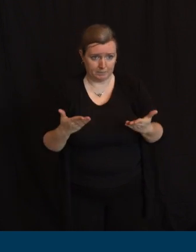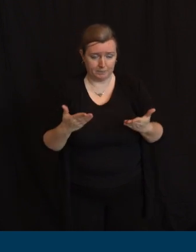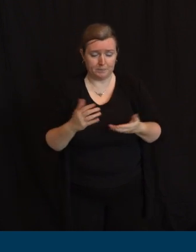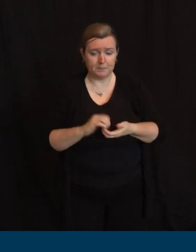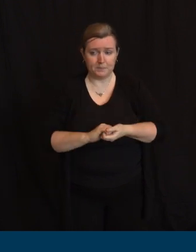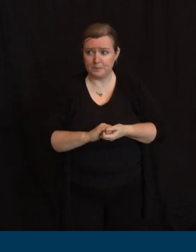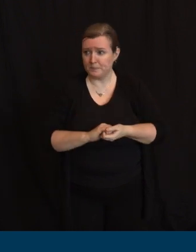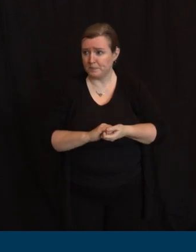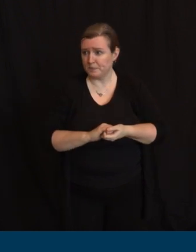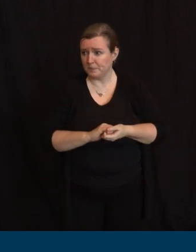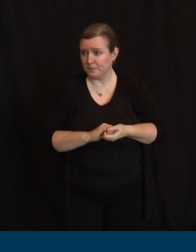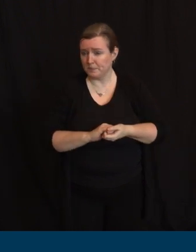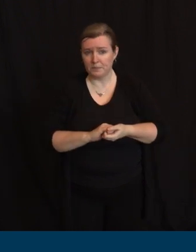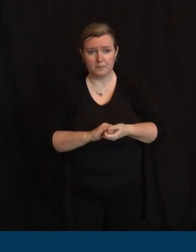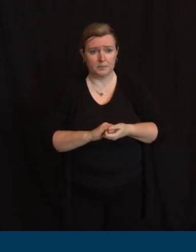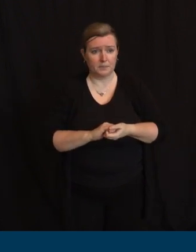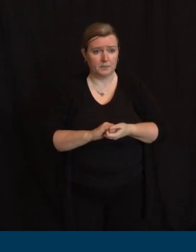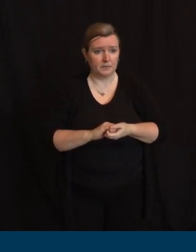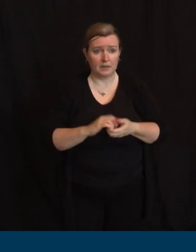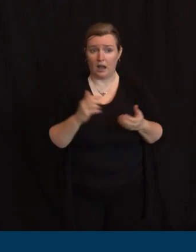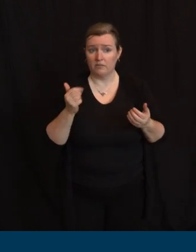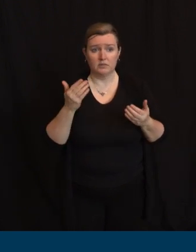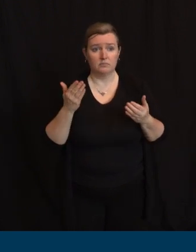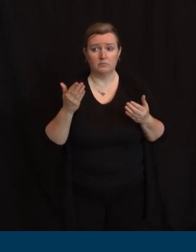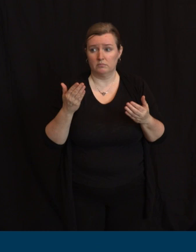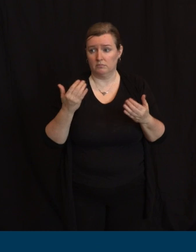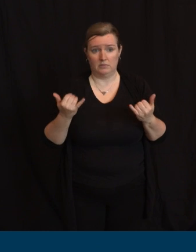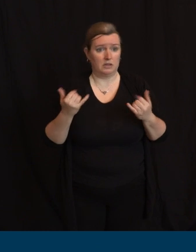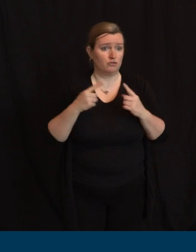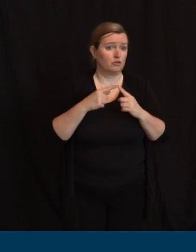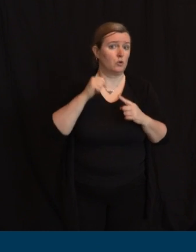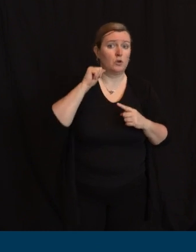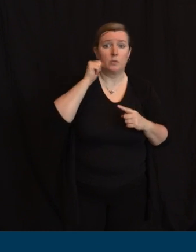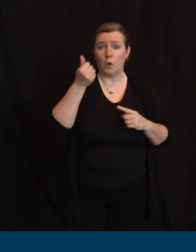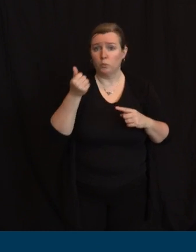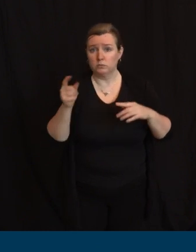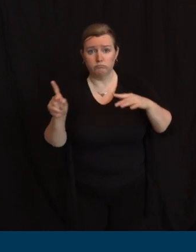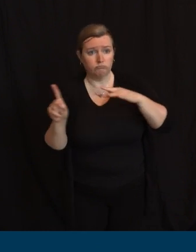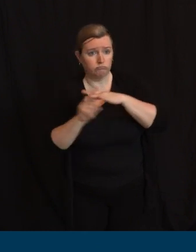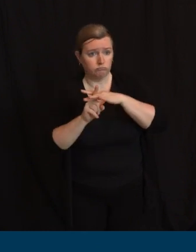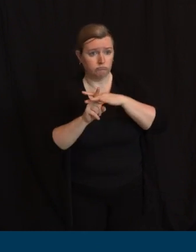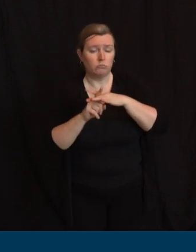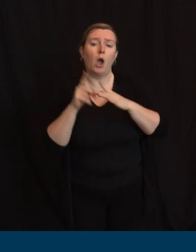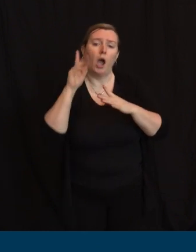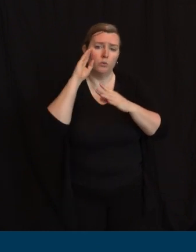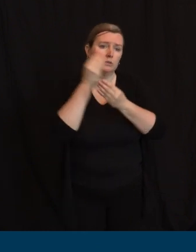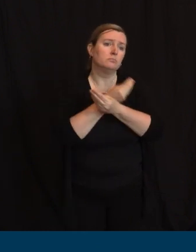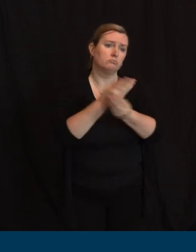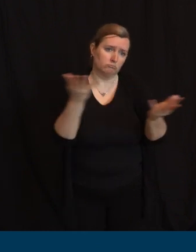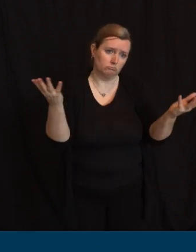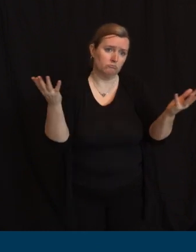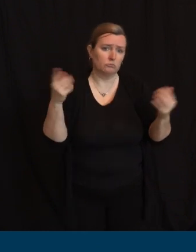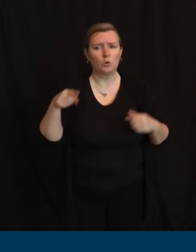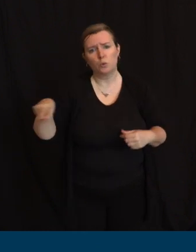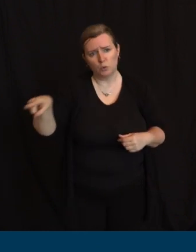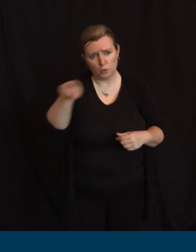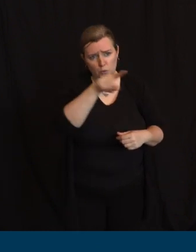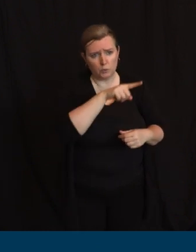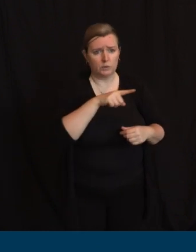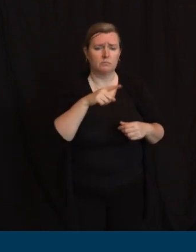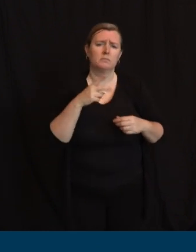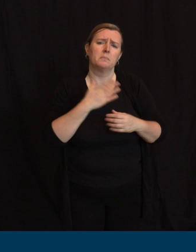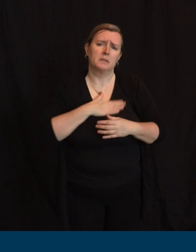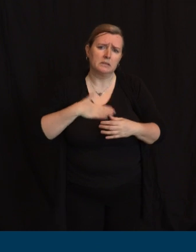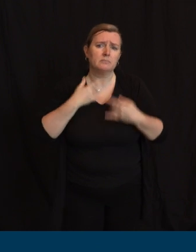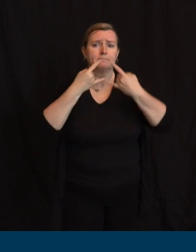now and tomorrow, we'll let you know. And I would just say to everybody, keep wearing your face coverings. Stay at home, please. Stay away